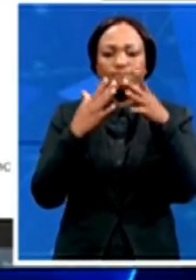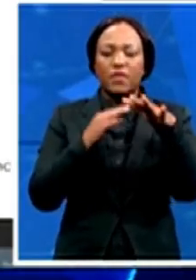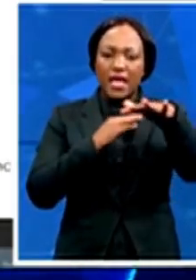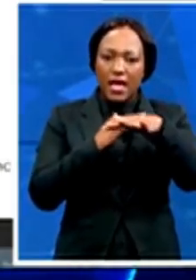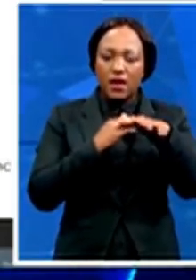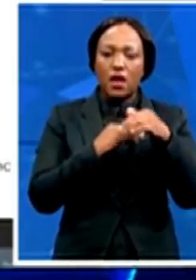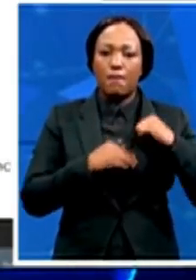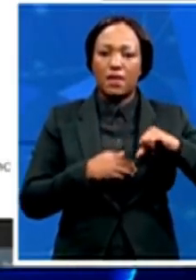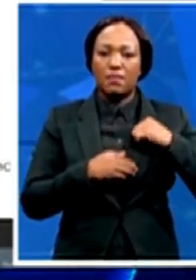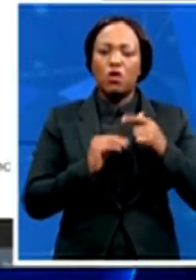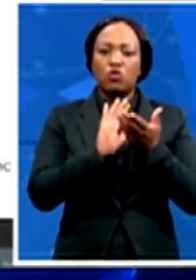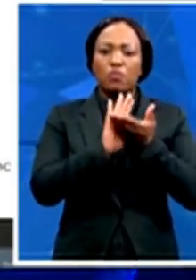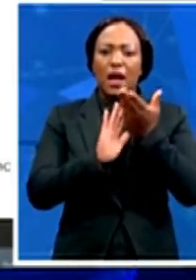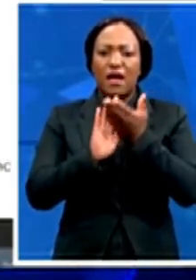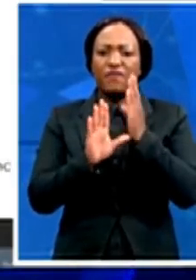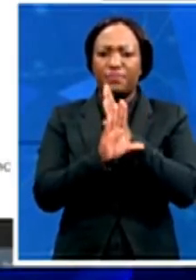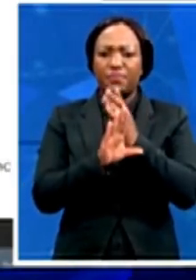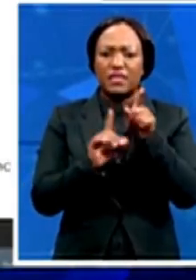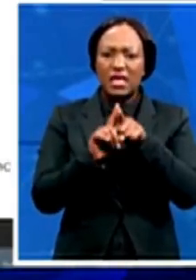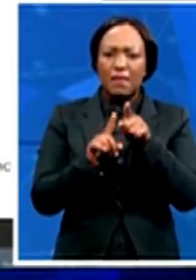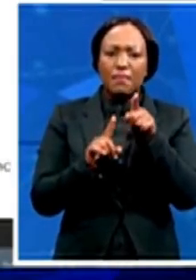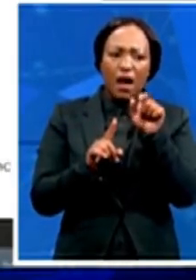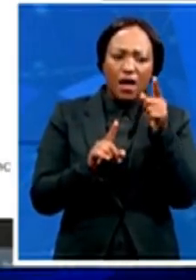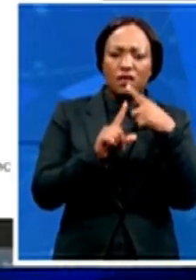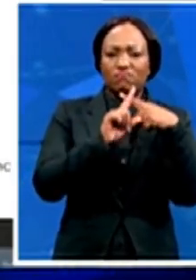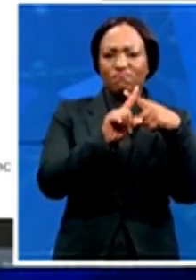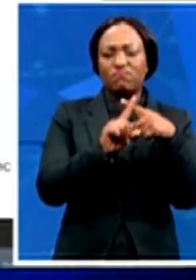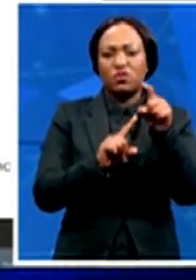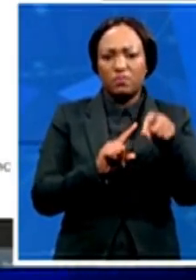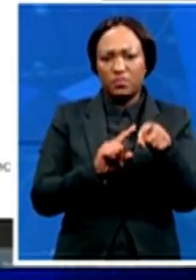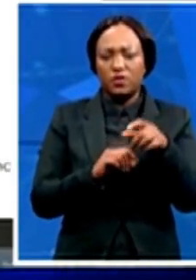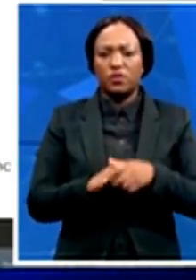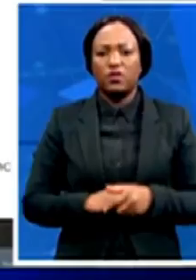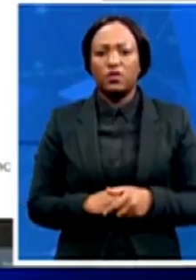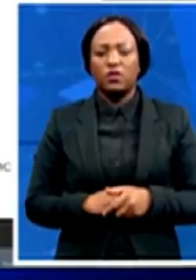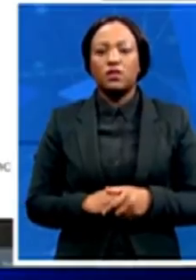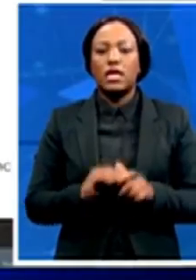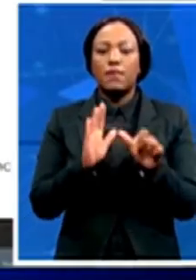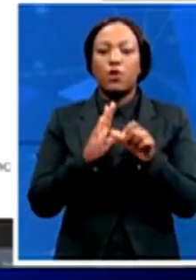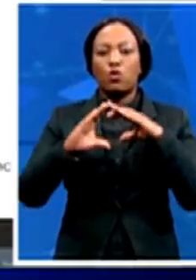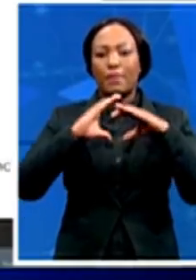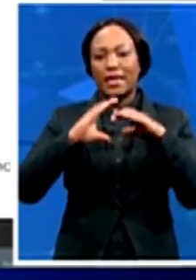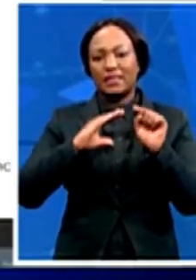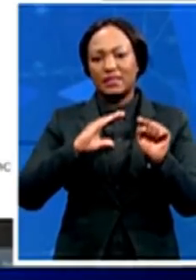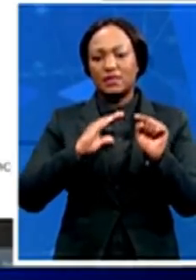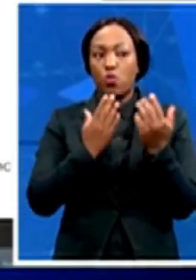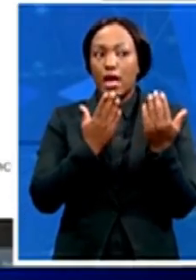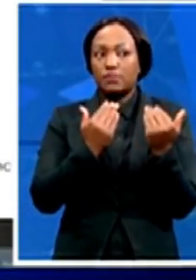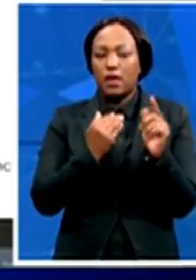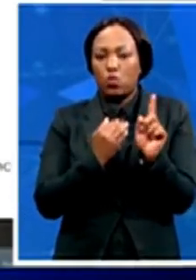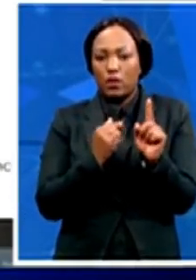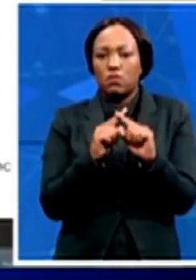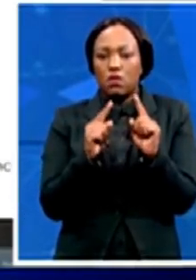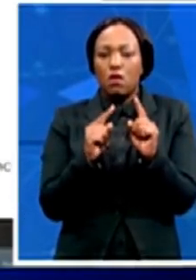and have targeted outreach. And then the importance of communication, what to expect, simplifying the process, make it easy for people, but